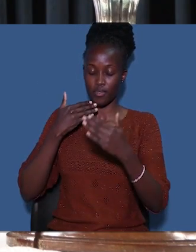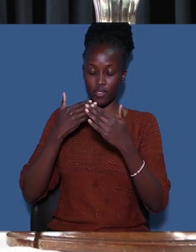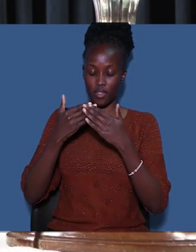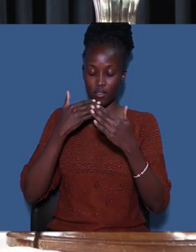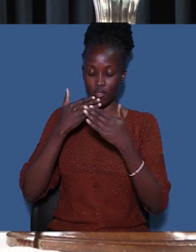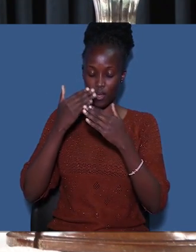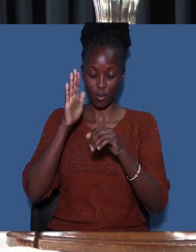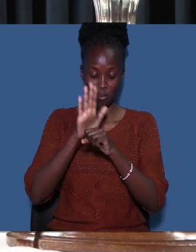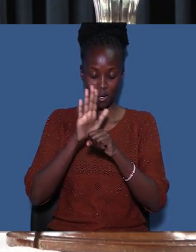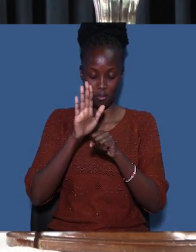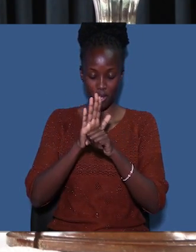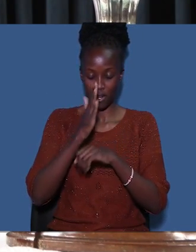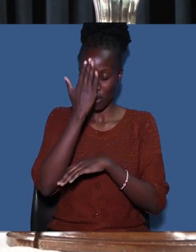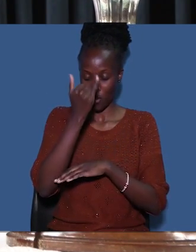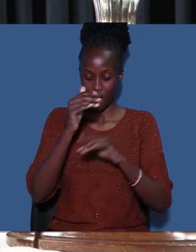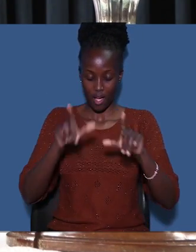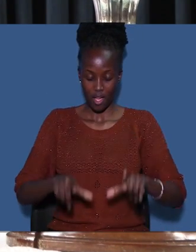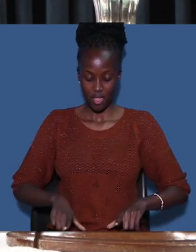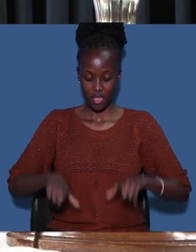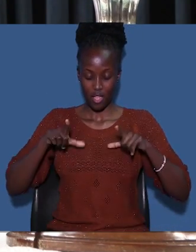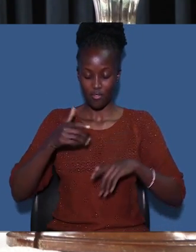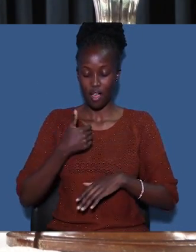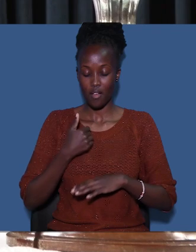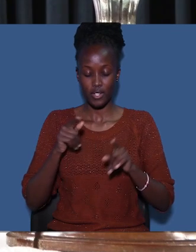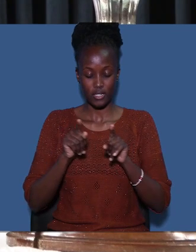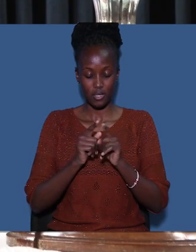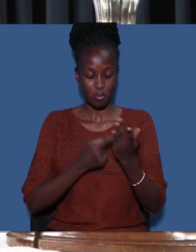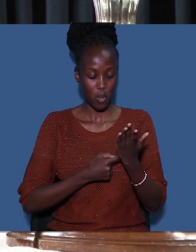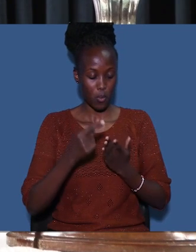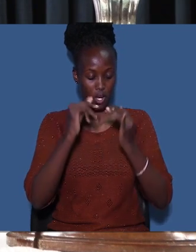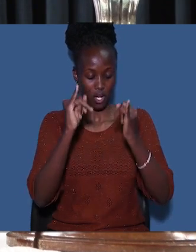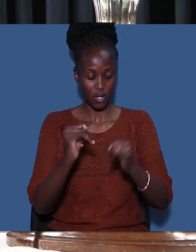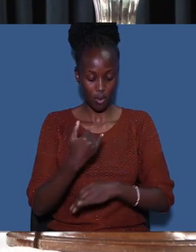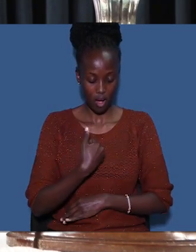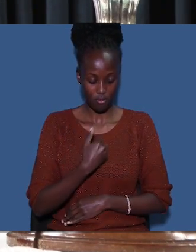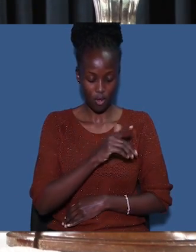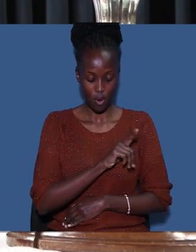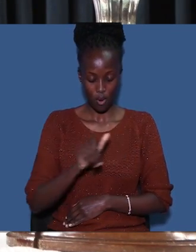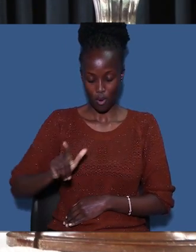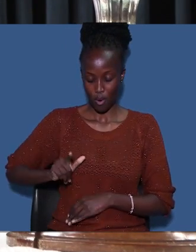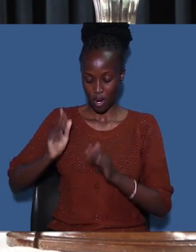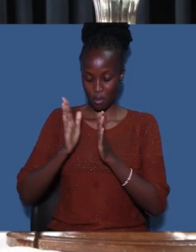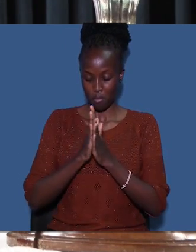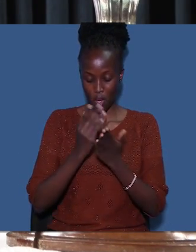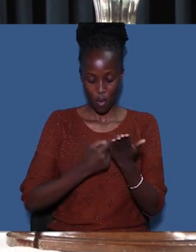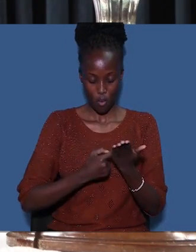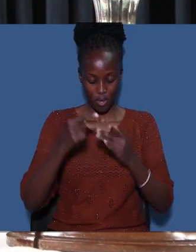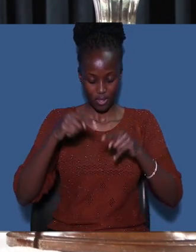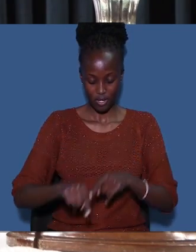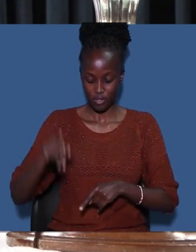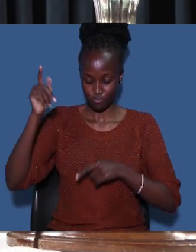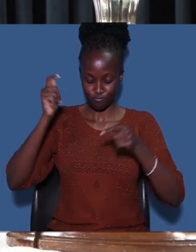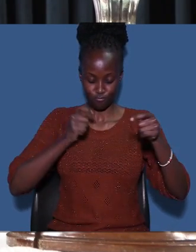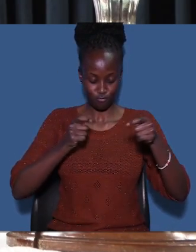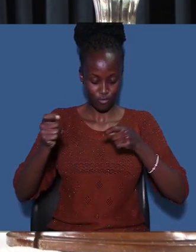life and for the gift of a new week. We want to commit this week fully into your able hands, asking, Father, that you would continue